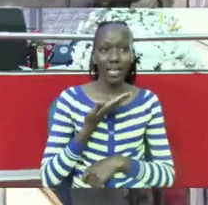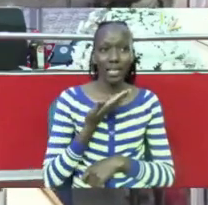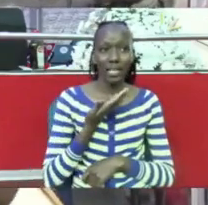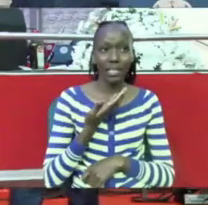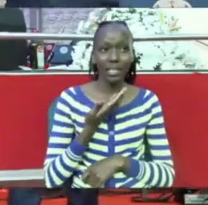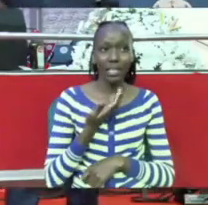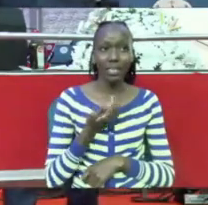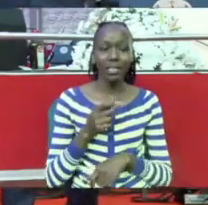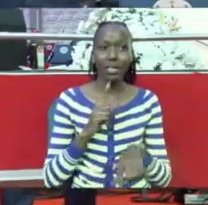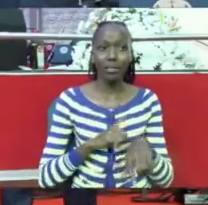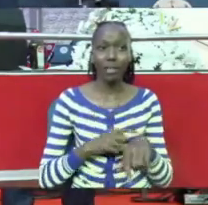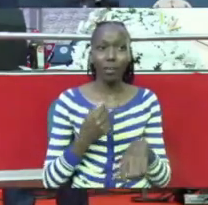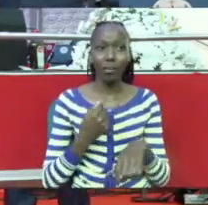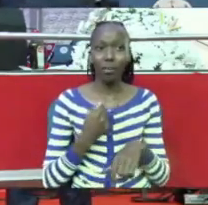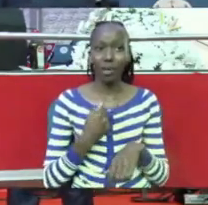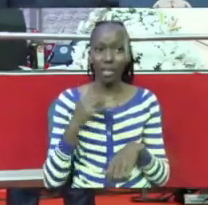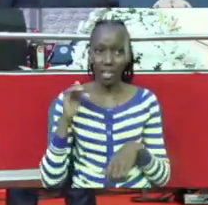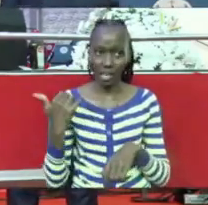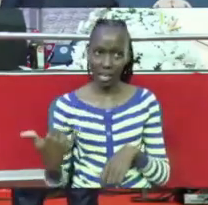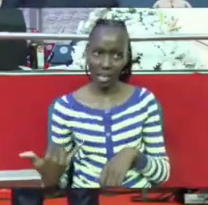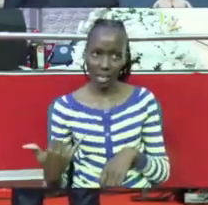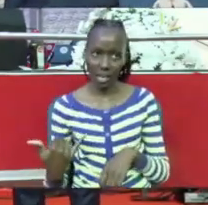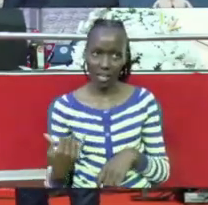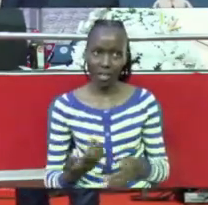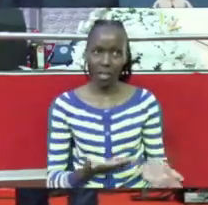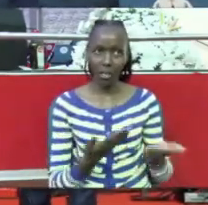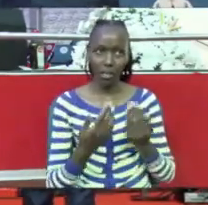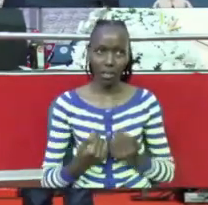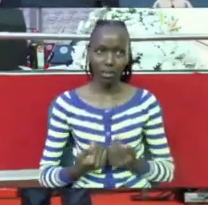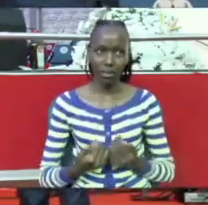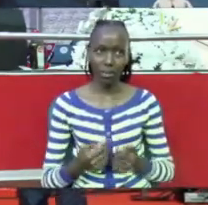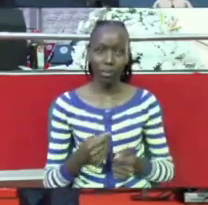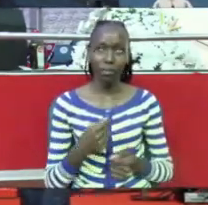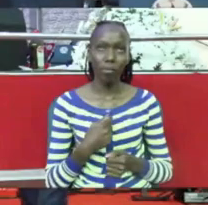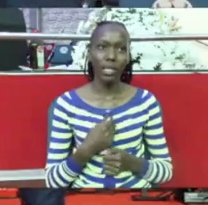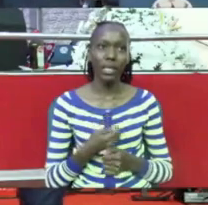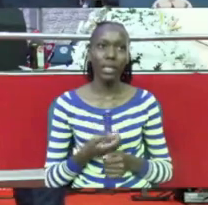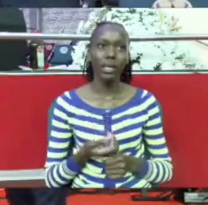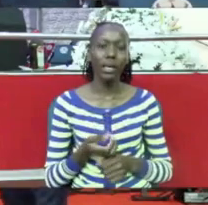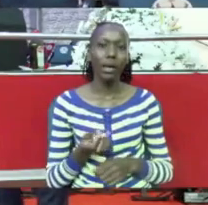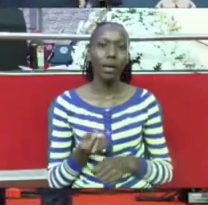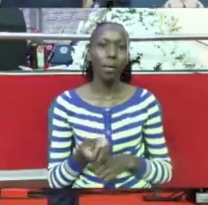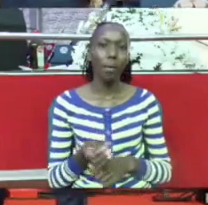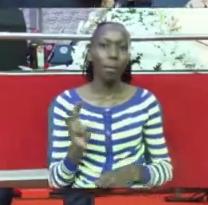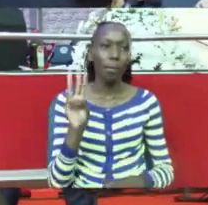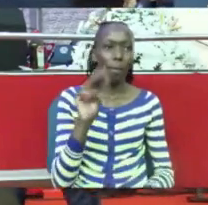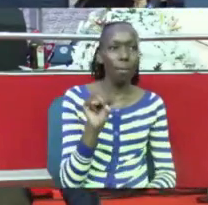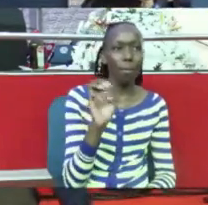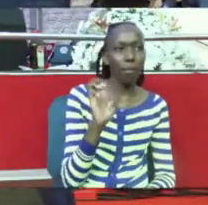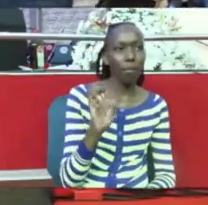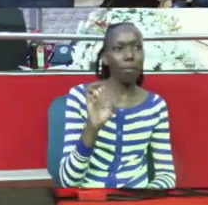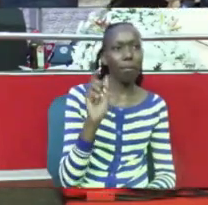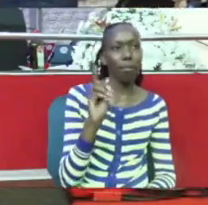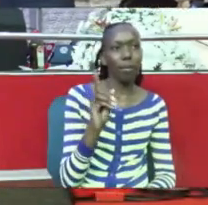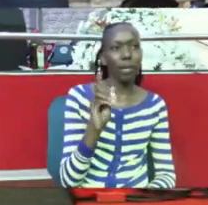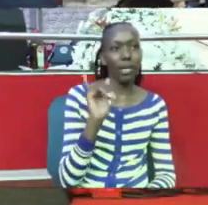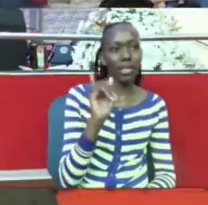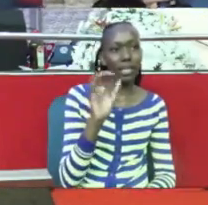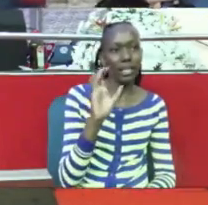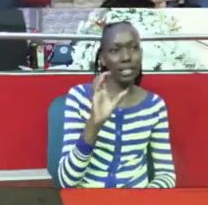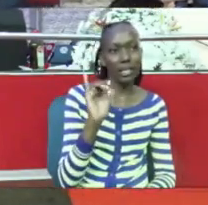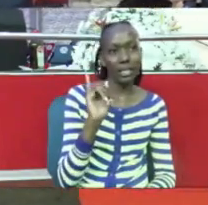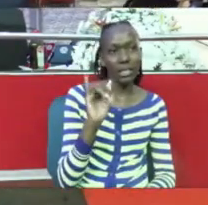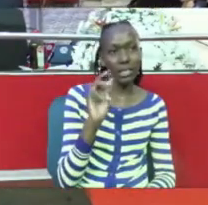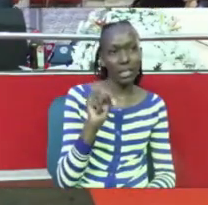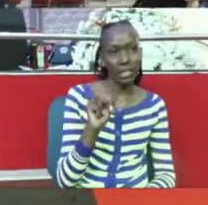And at that time, if you asked me what is a worm, I would tell you it is that which comes out